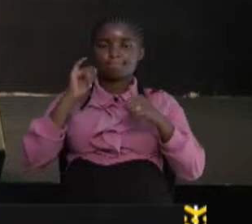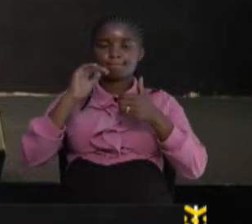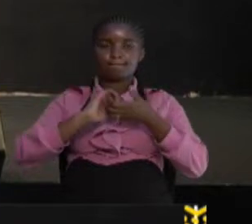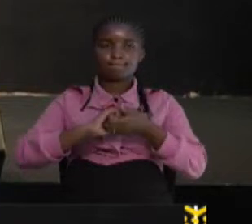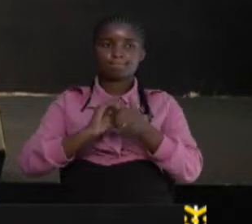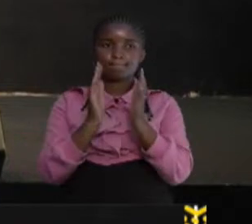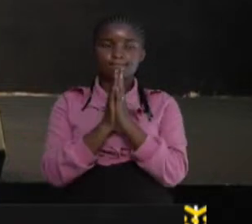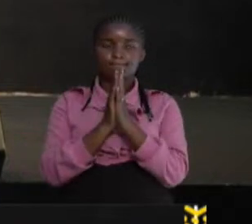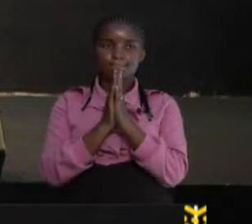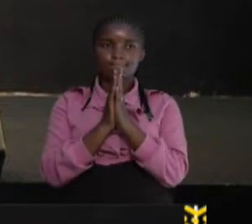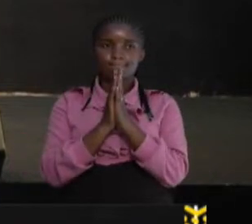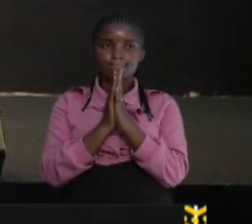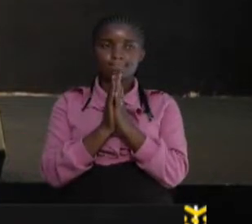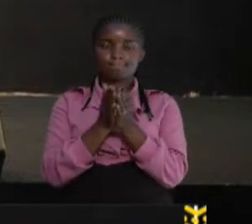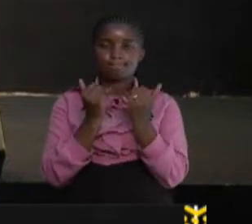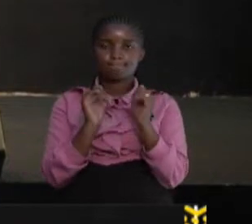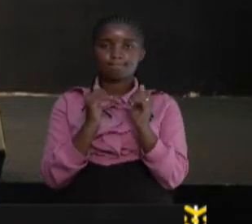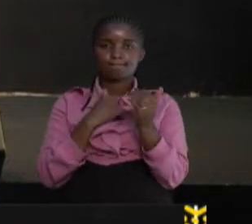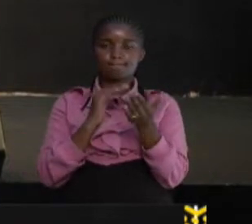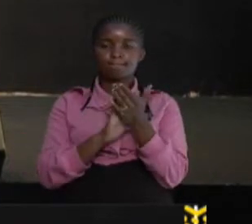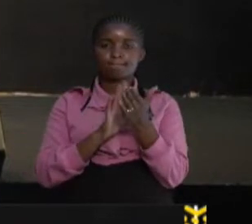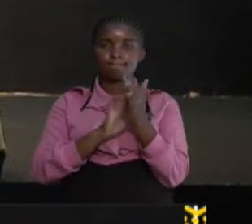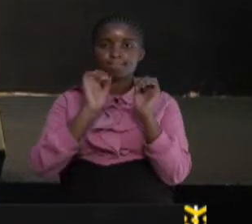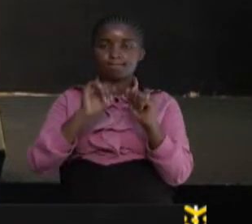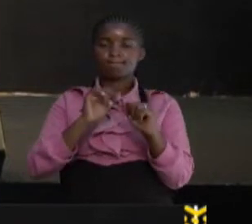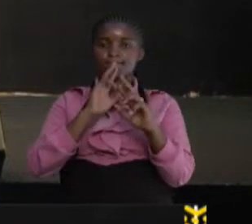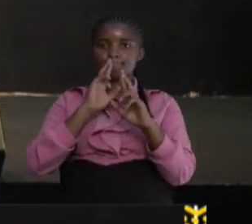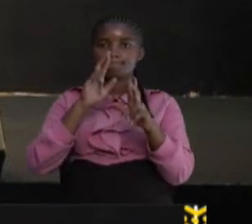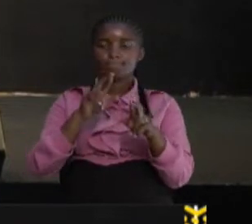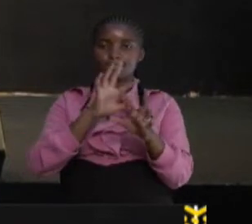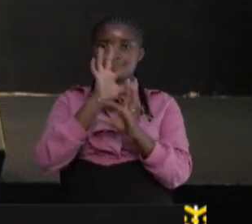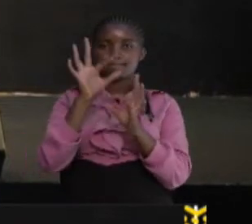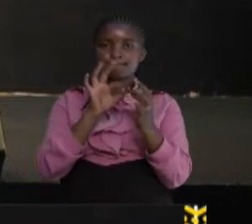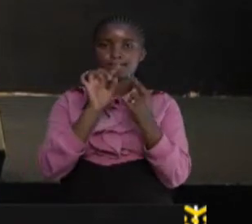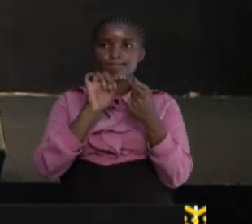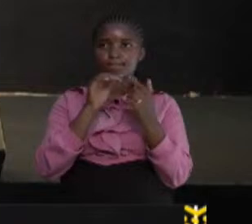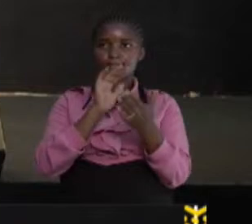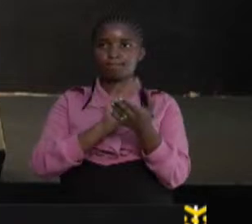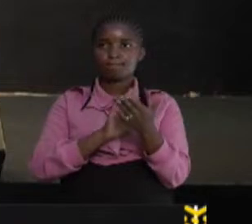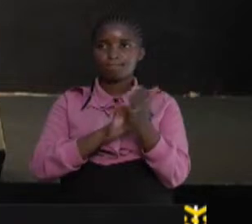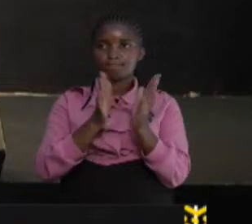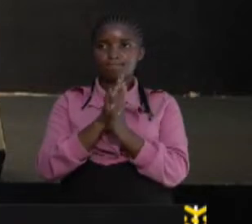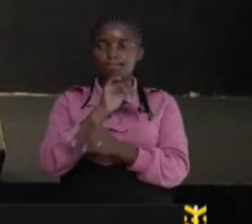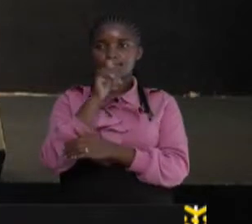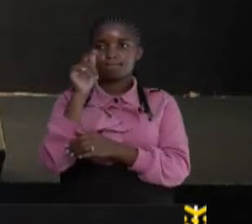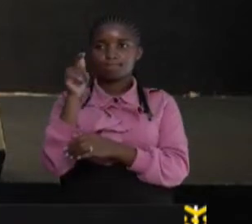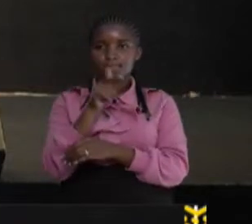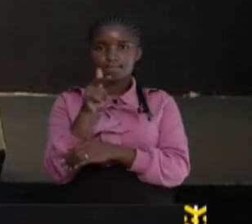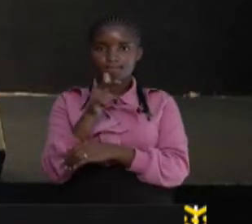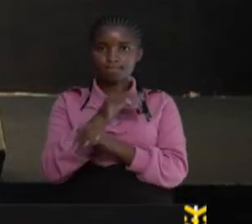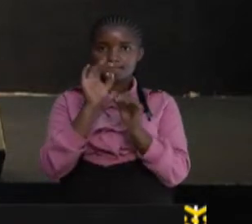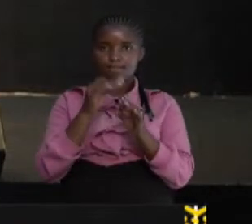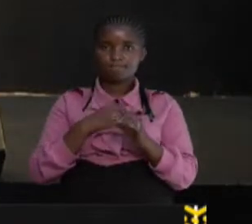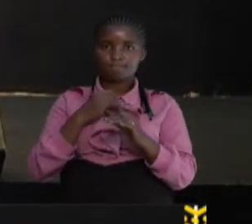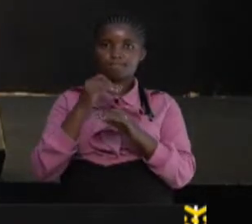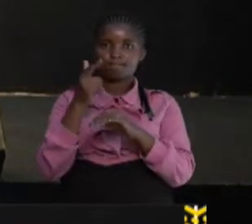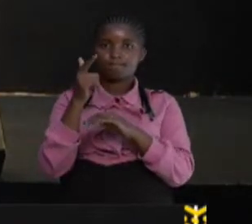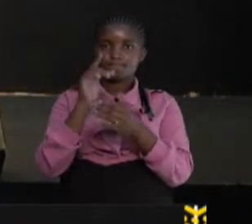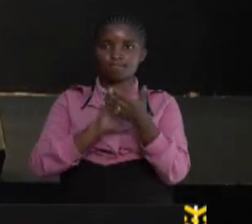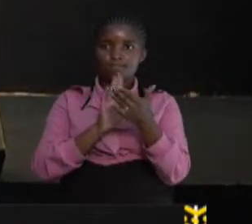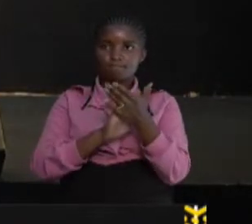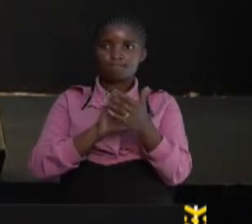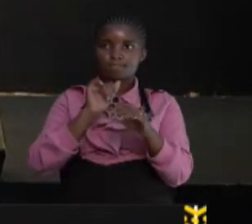engaged with. Then there's comments. You can reply to a comment with a video, all right? So if there's a comment in